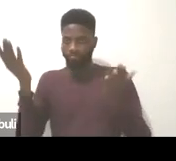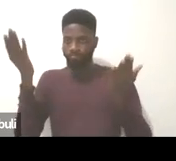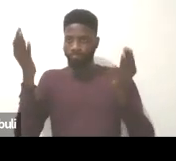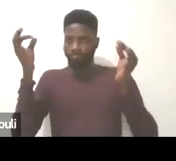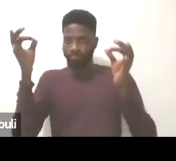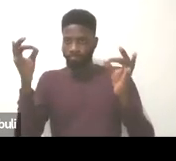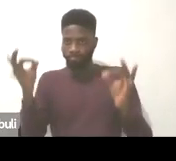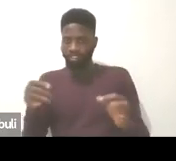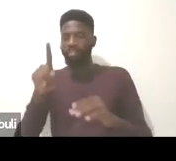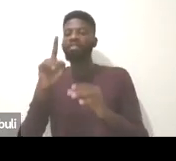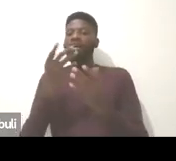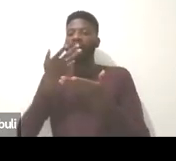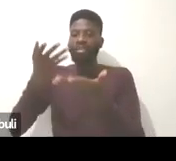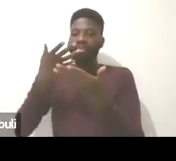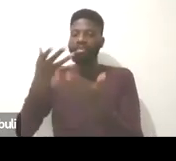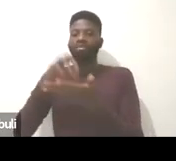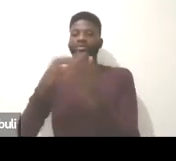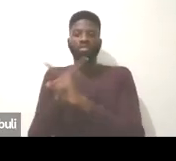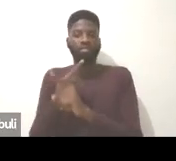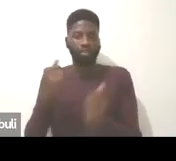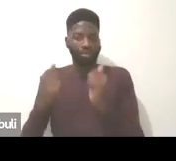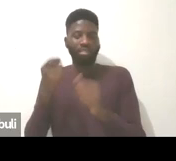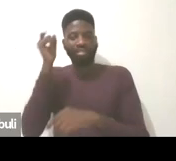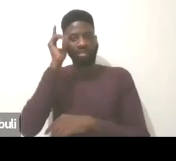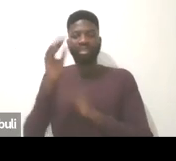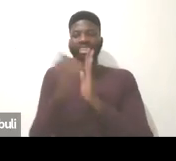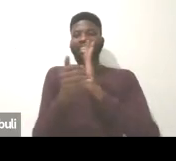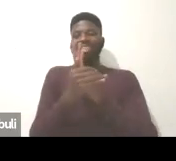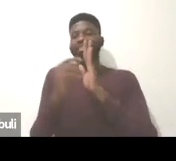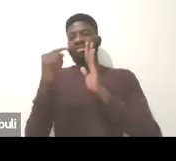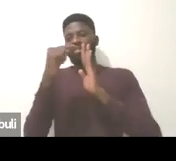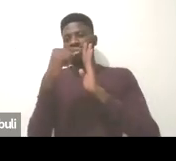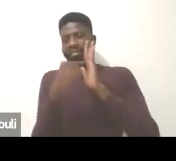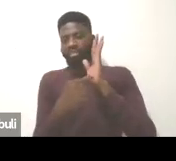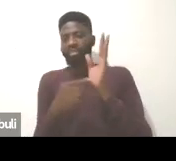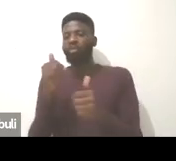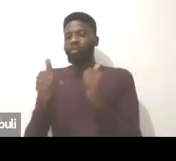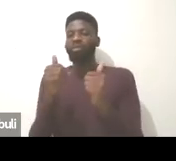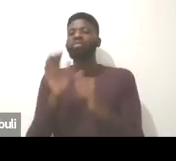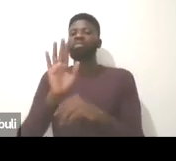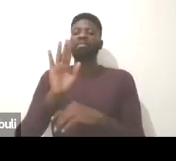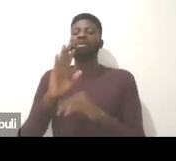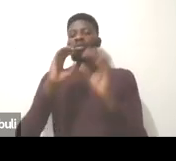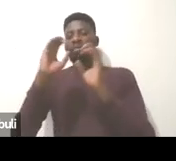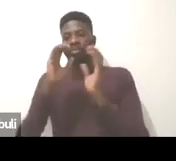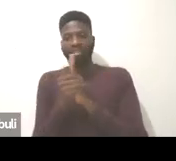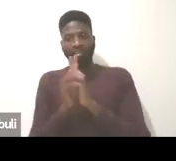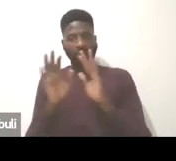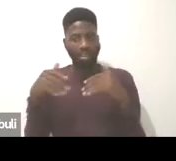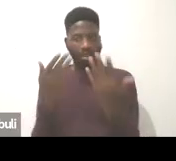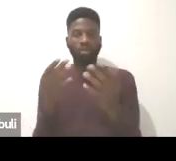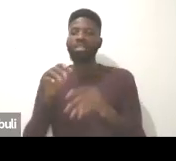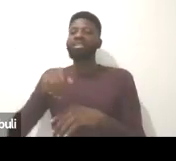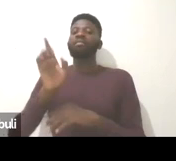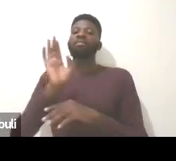situations. They're just looking to understand what are your skills like, what are your communication skills like, what are